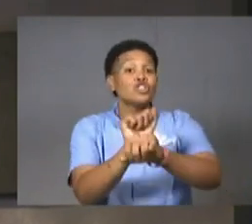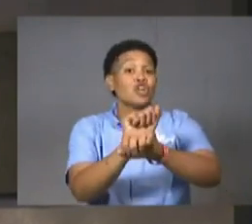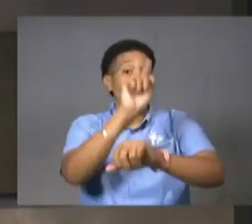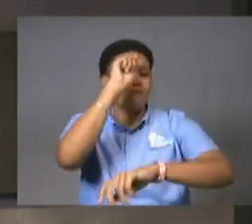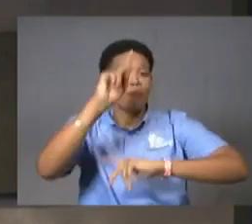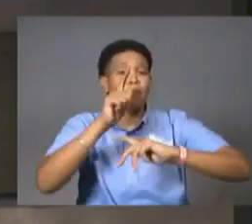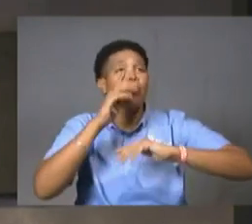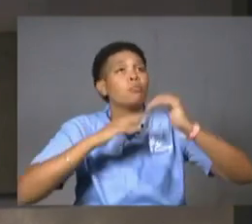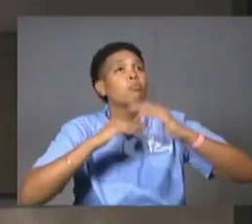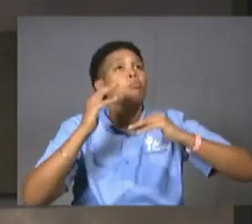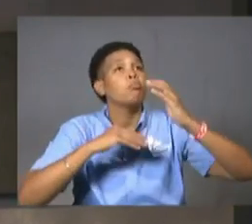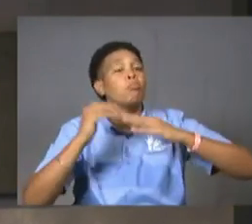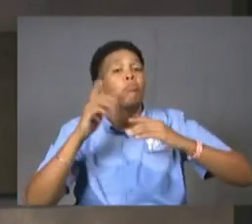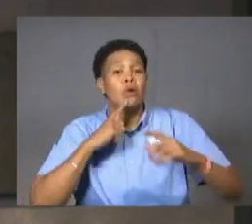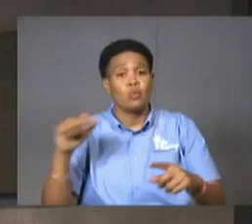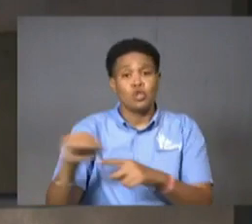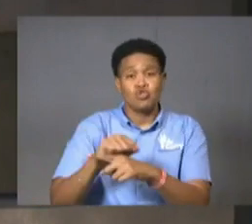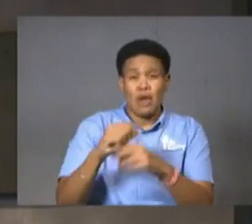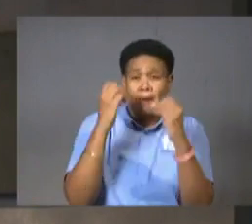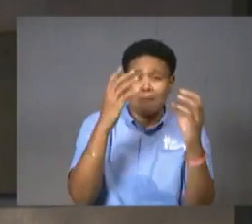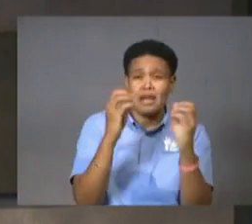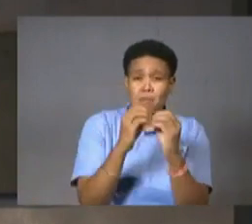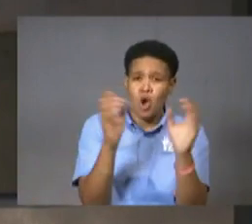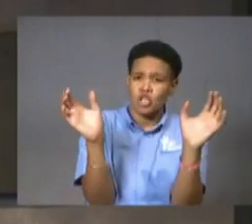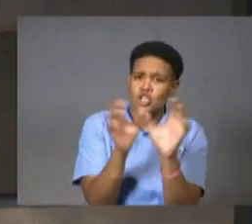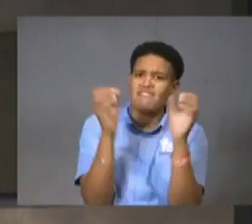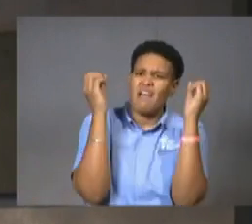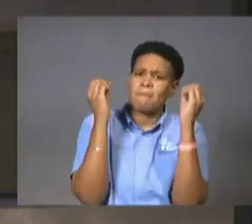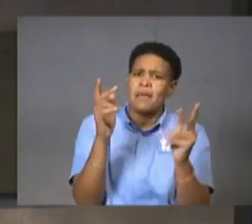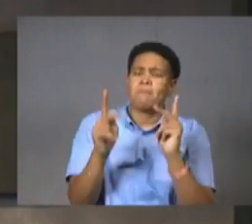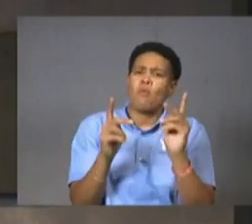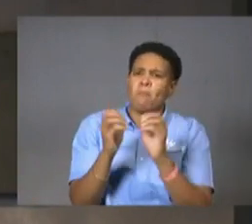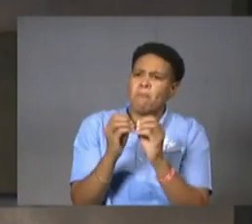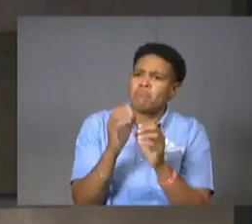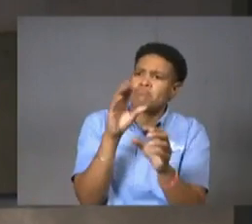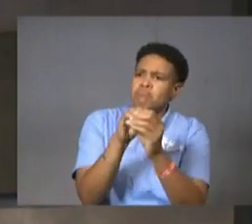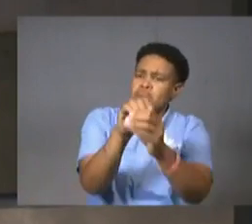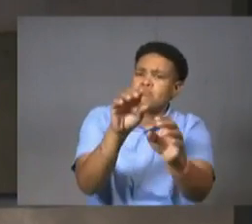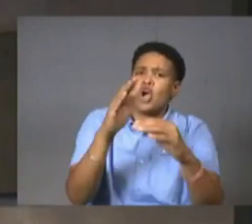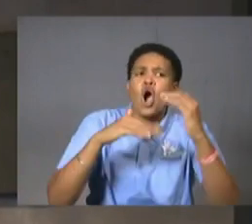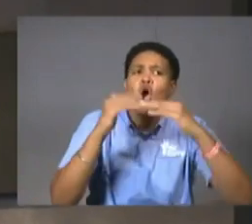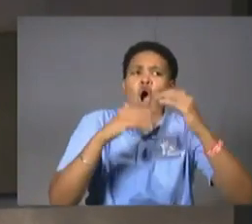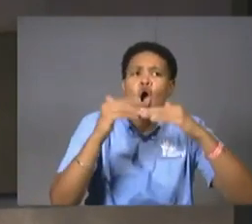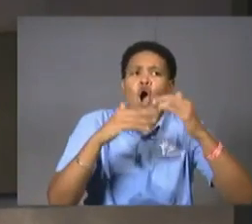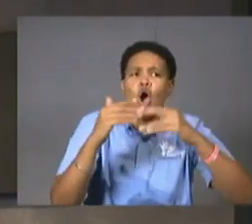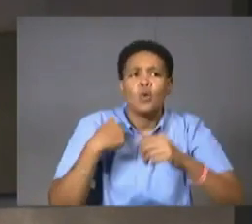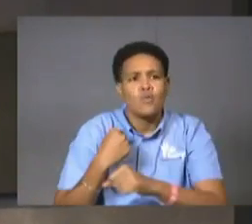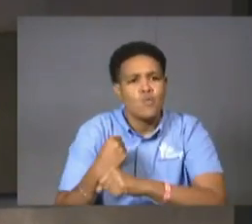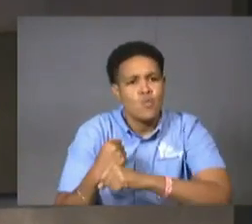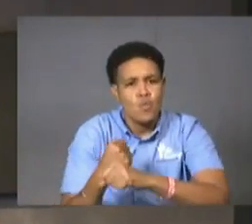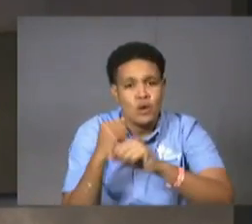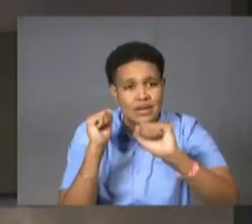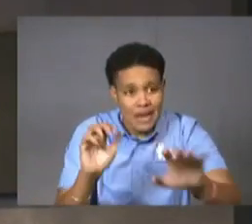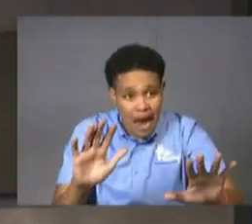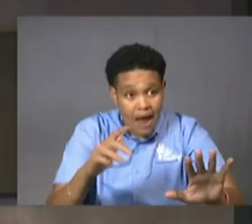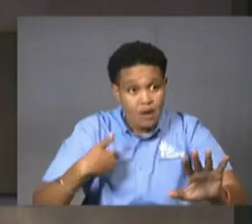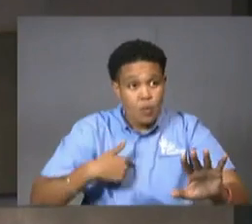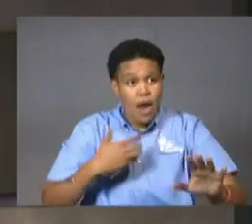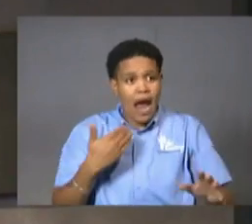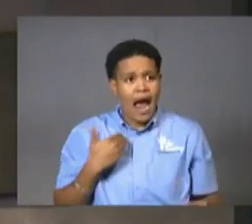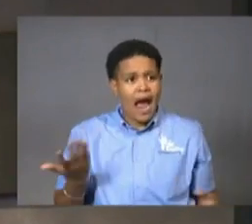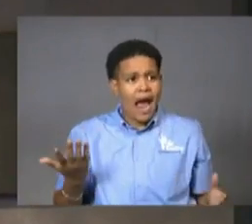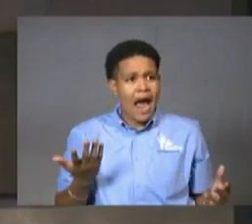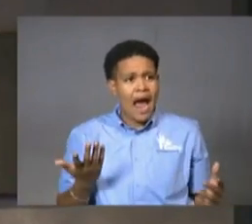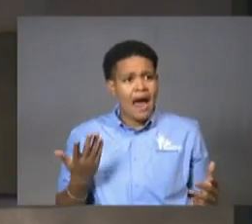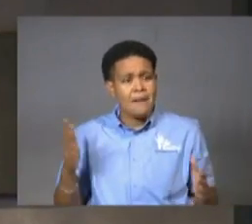plan to train many more and certify many more persons to participate in the construction of those houses. We have a grant that we plan